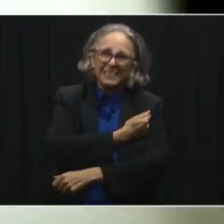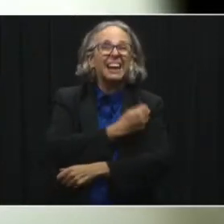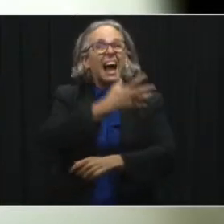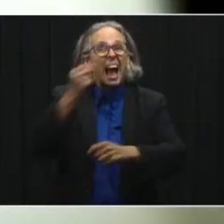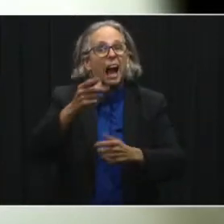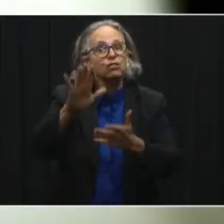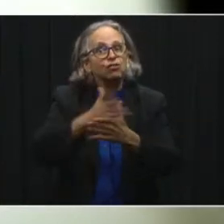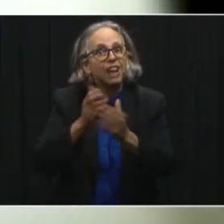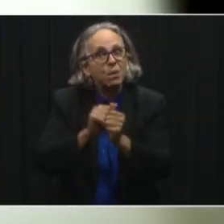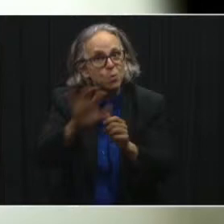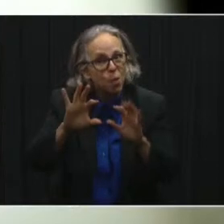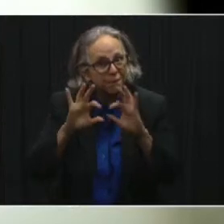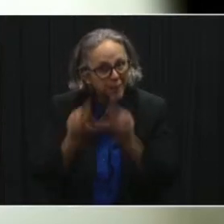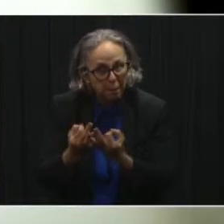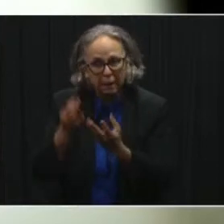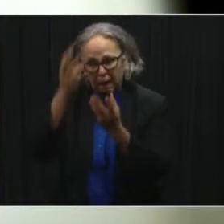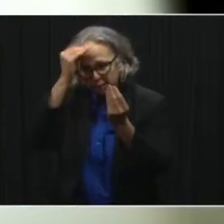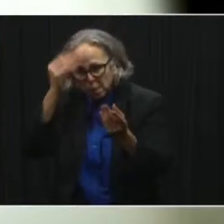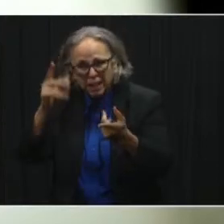concerns about the vaccine.